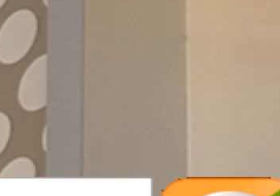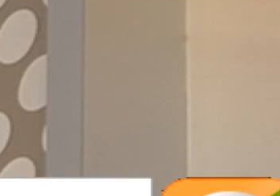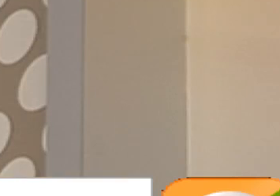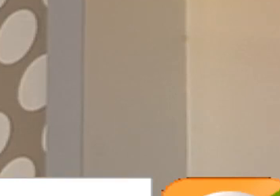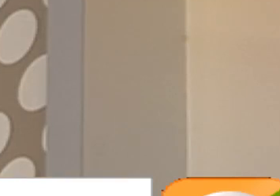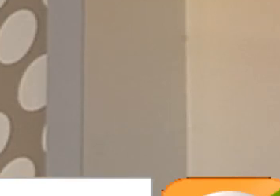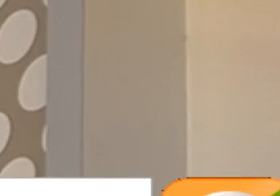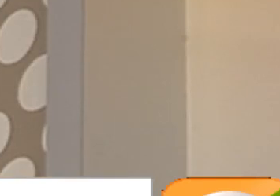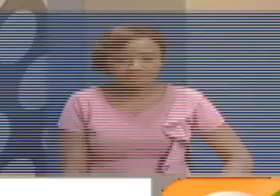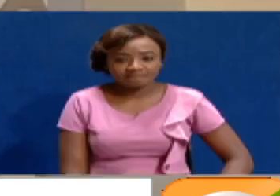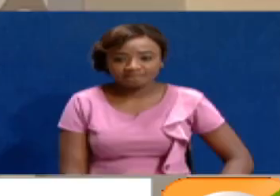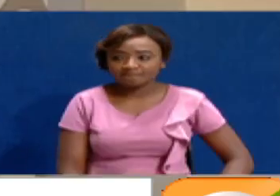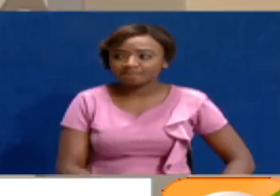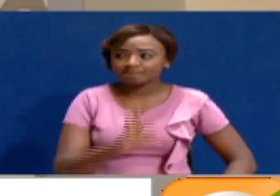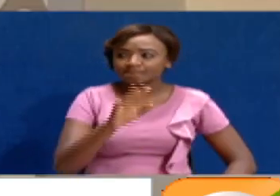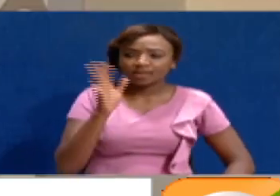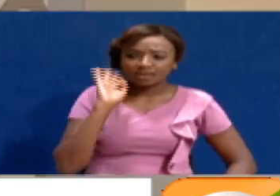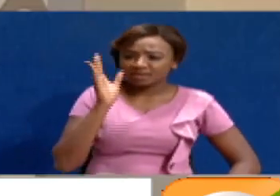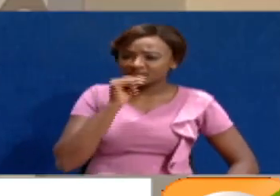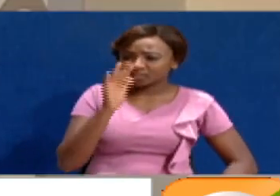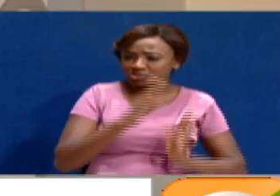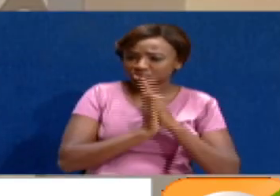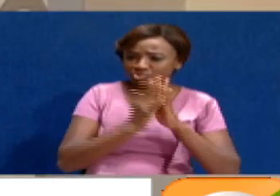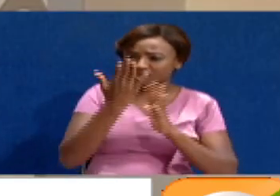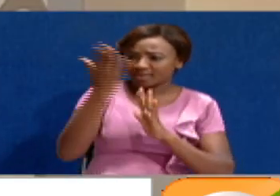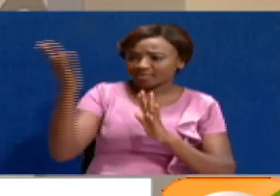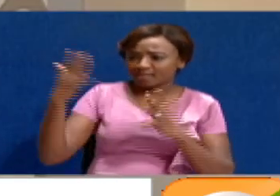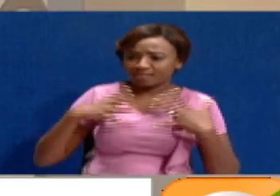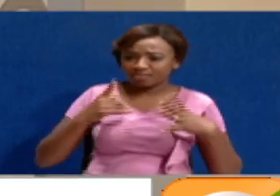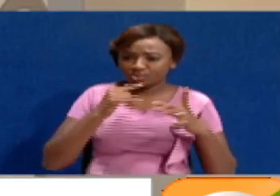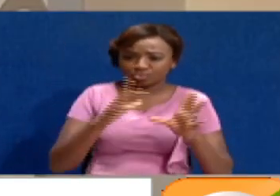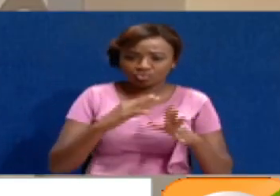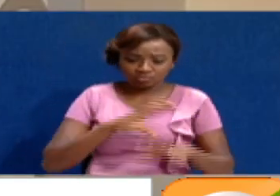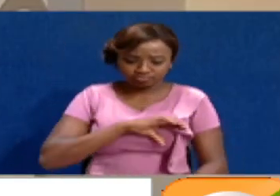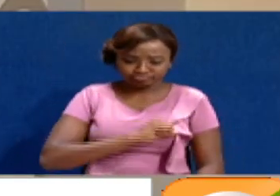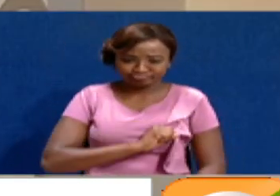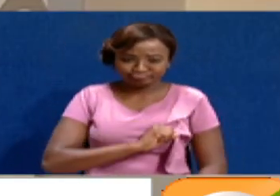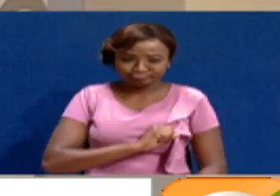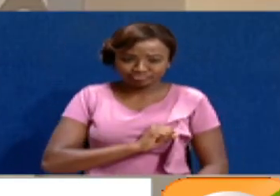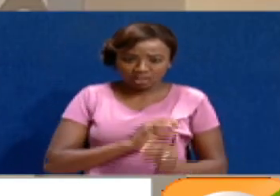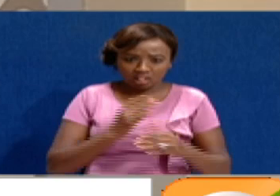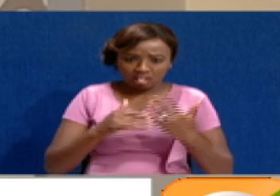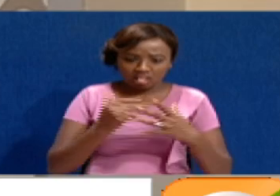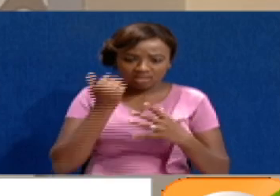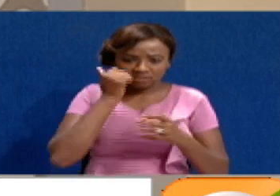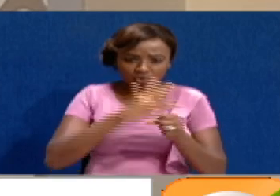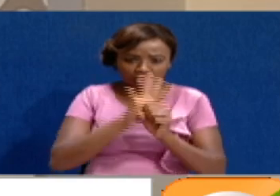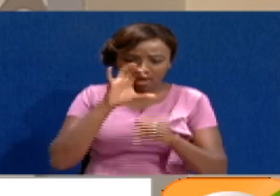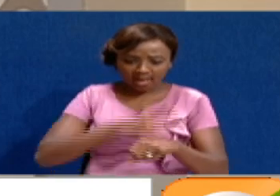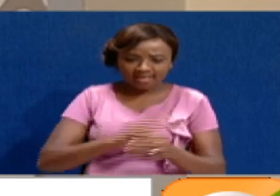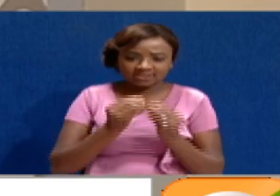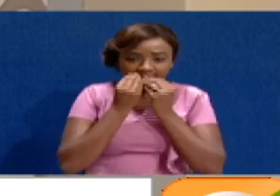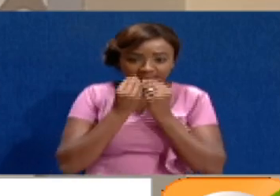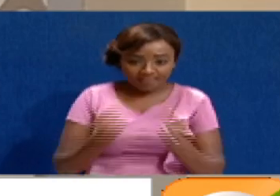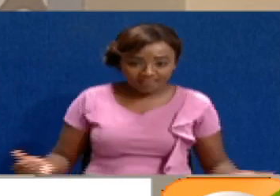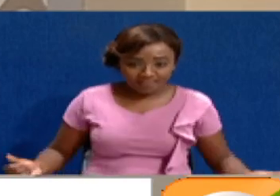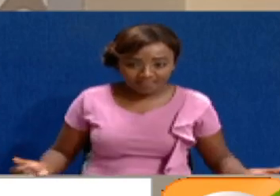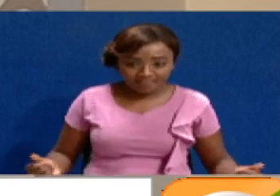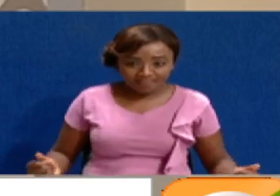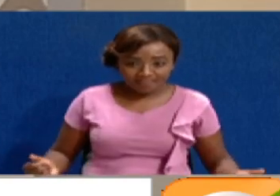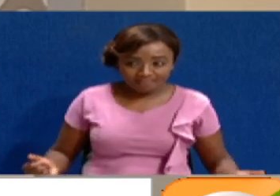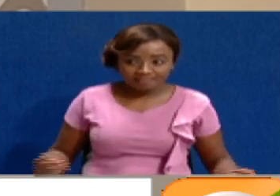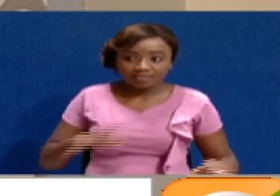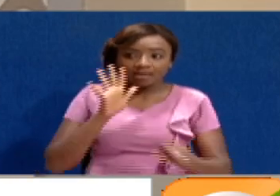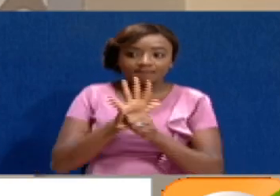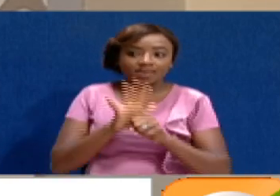How many harrowing tales have you heard about people who've survived COVID-19 or those who've lost the battle?